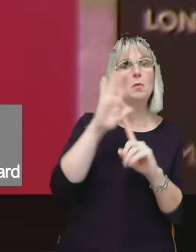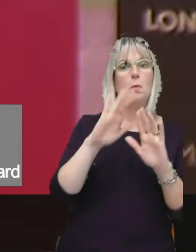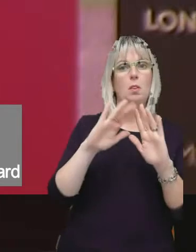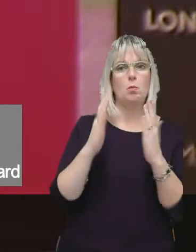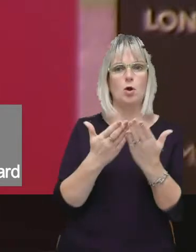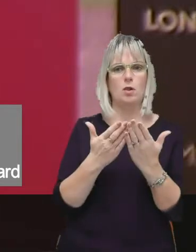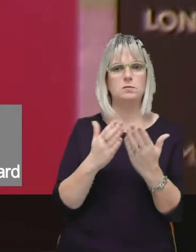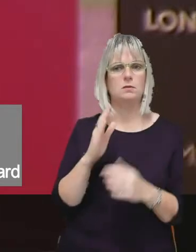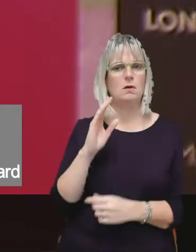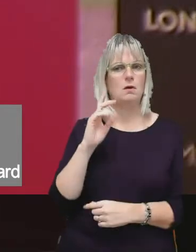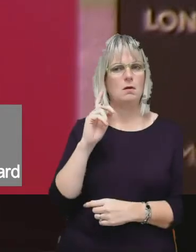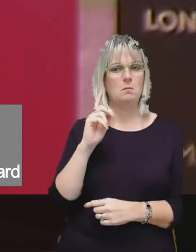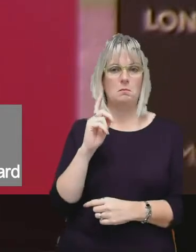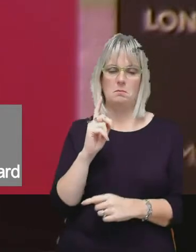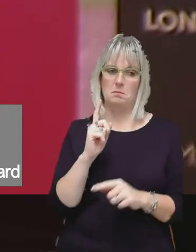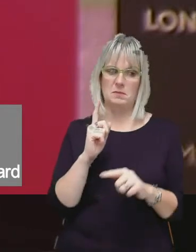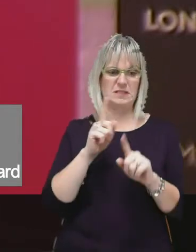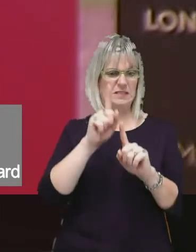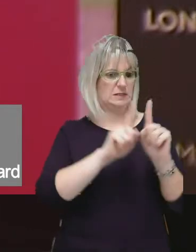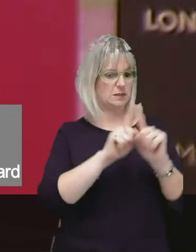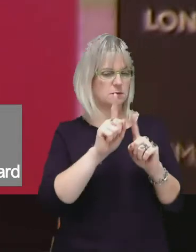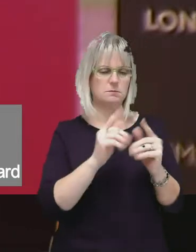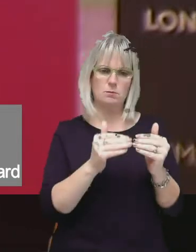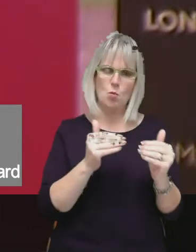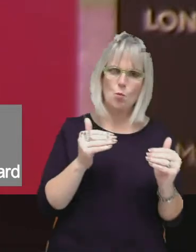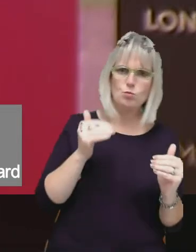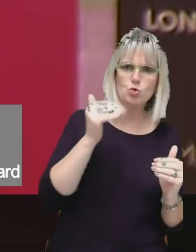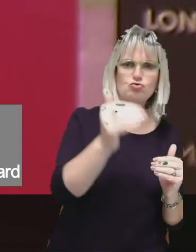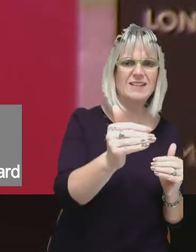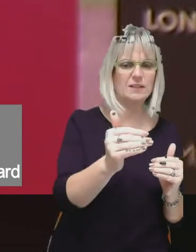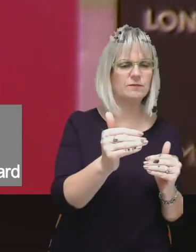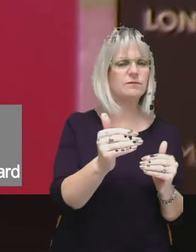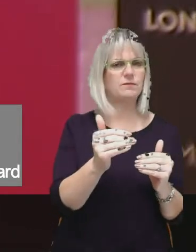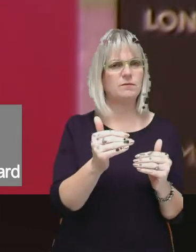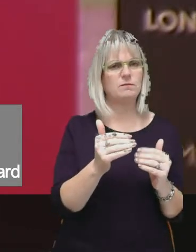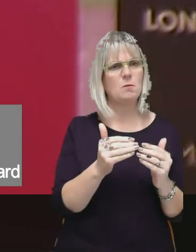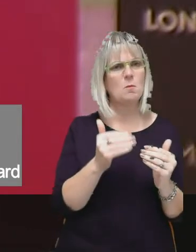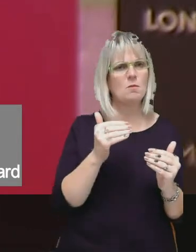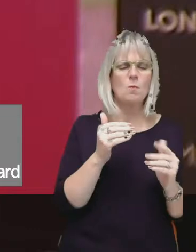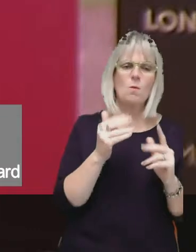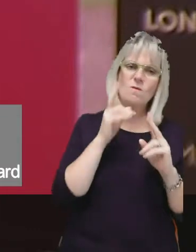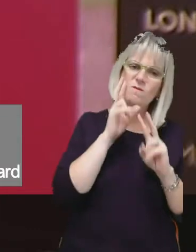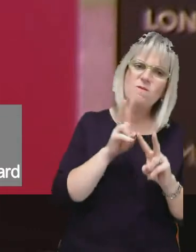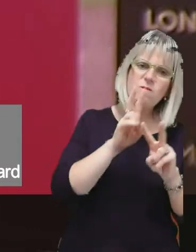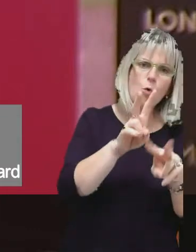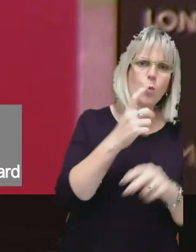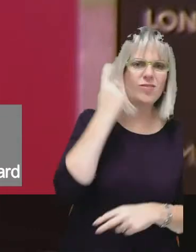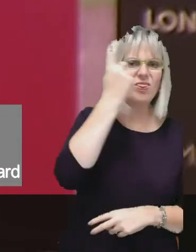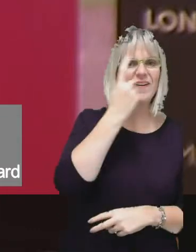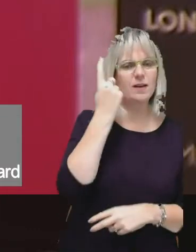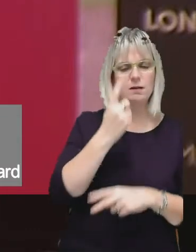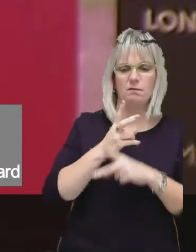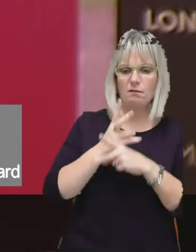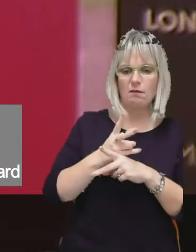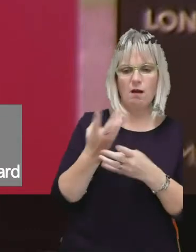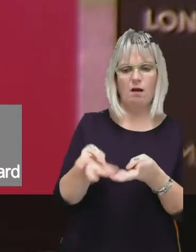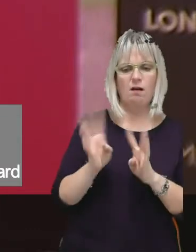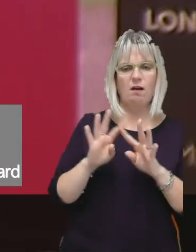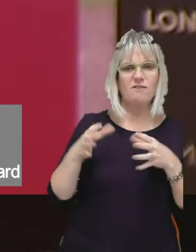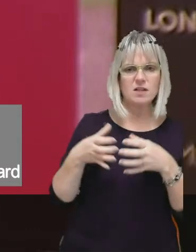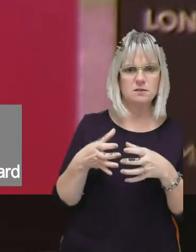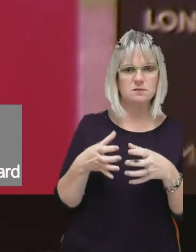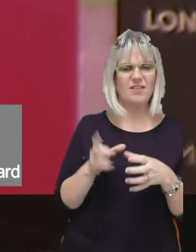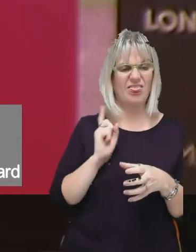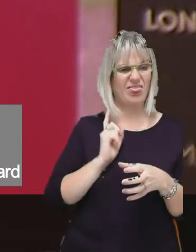which is the only way that we can actually protect ourselves from climate apocalypse. Would